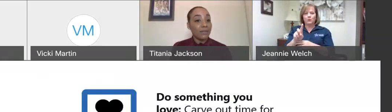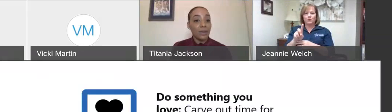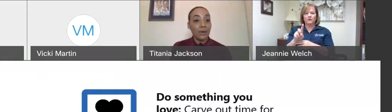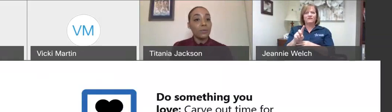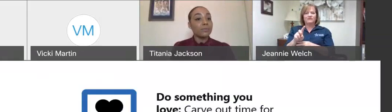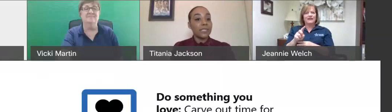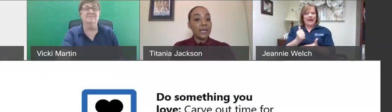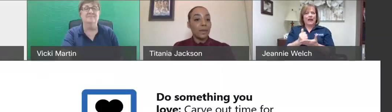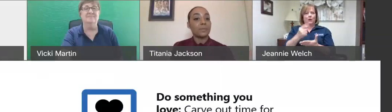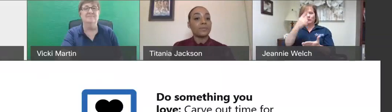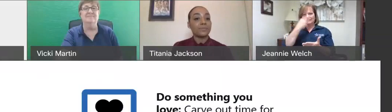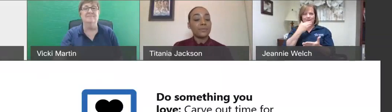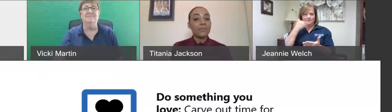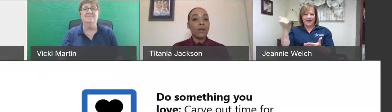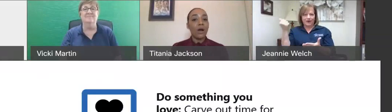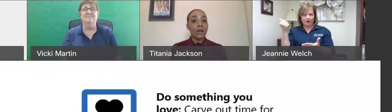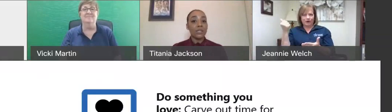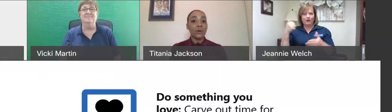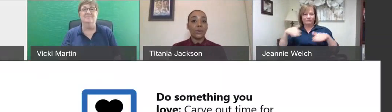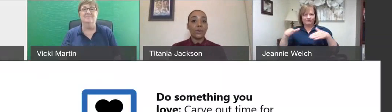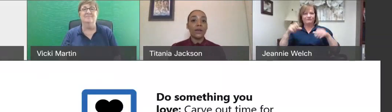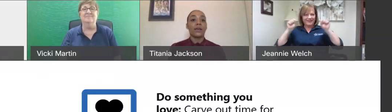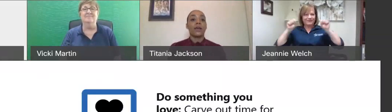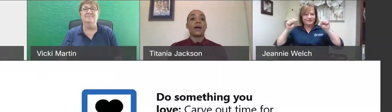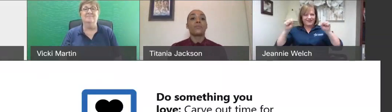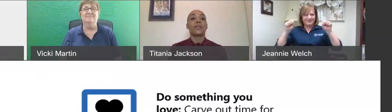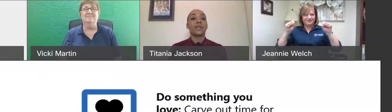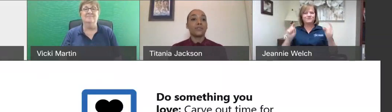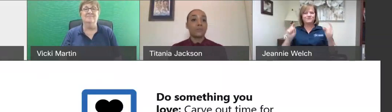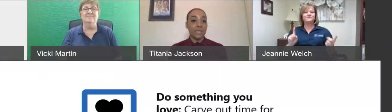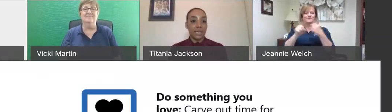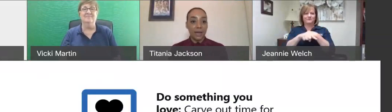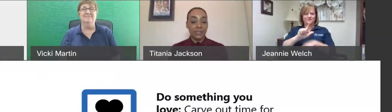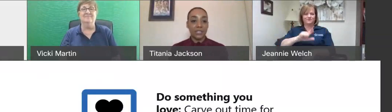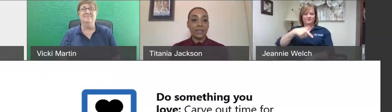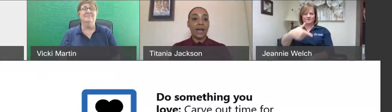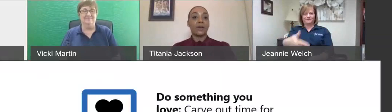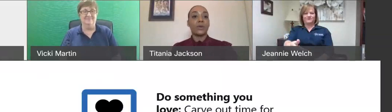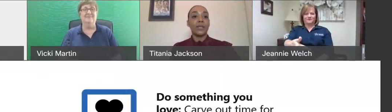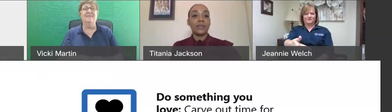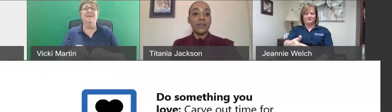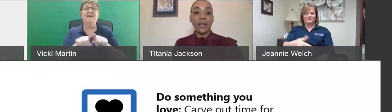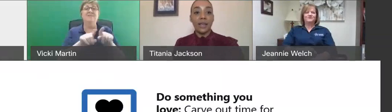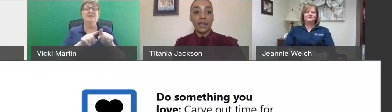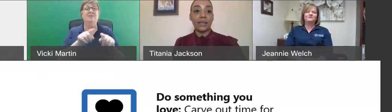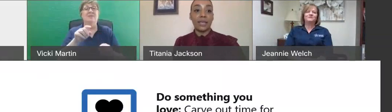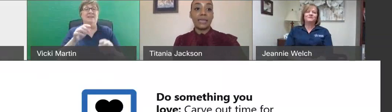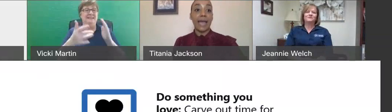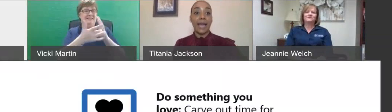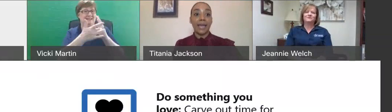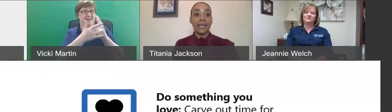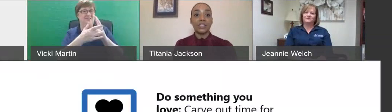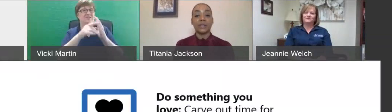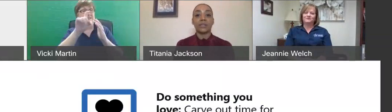can even help sleep. Also, unplug from technology. I know we live in